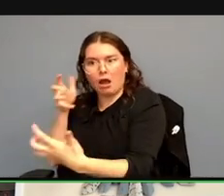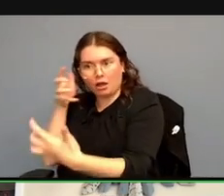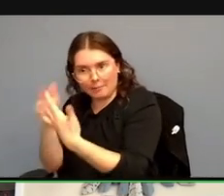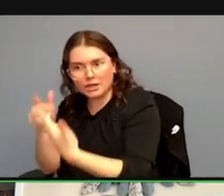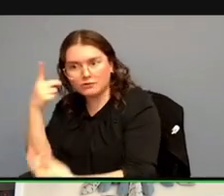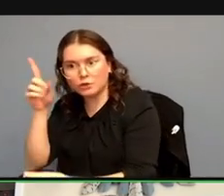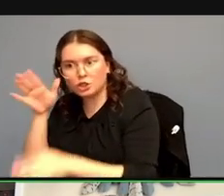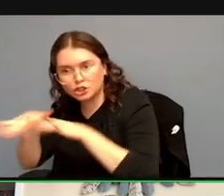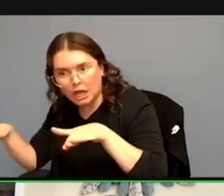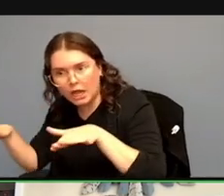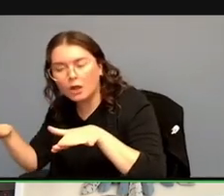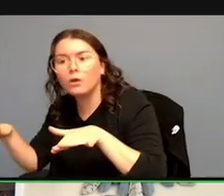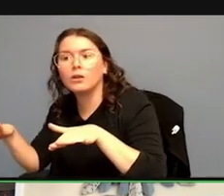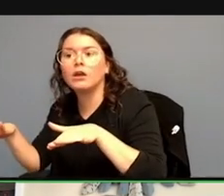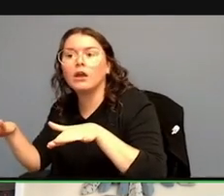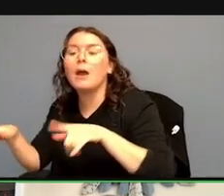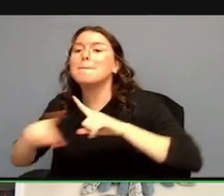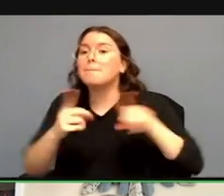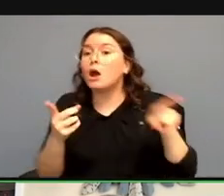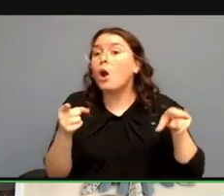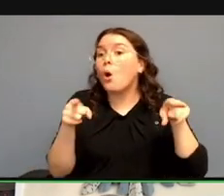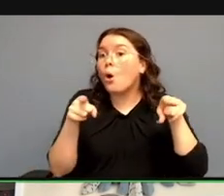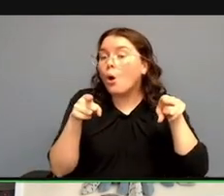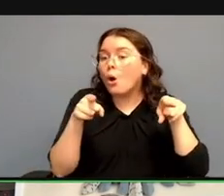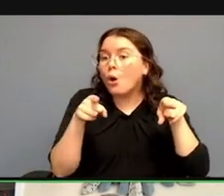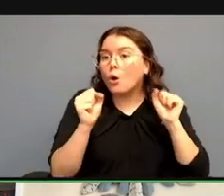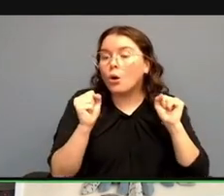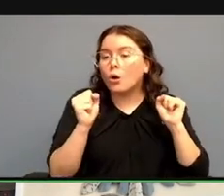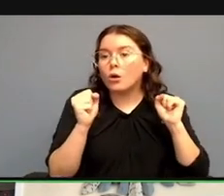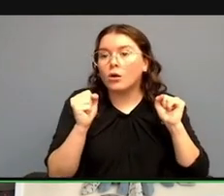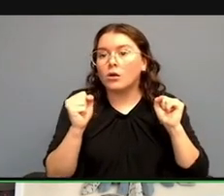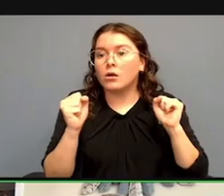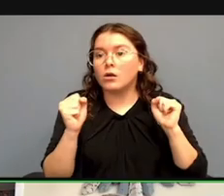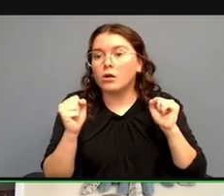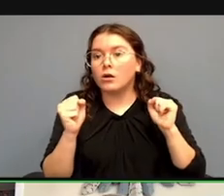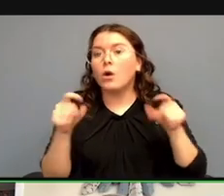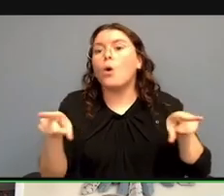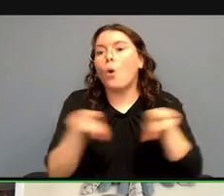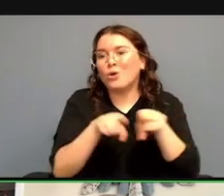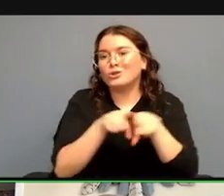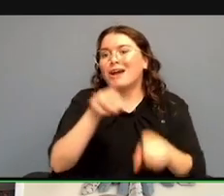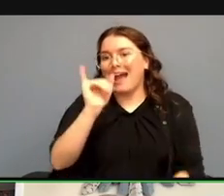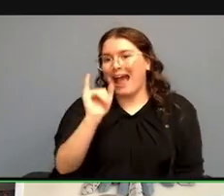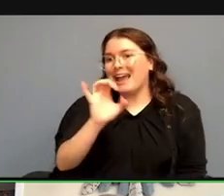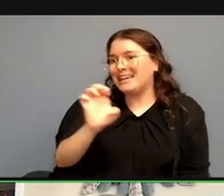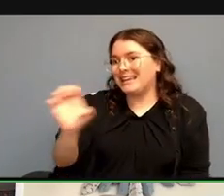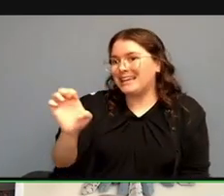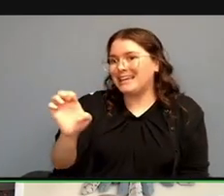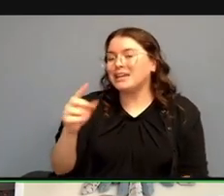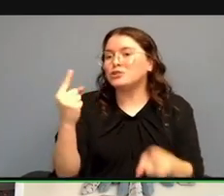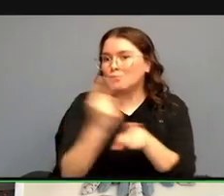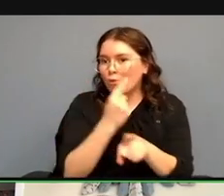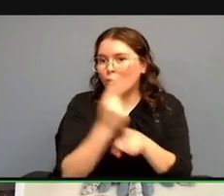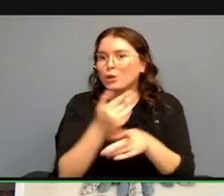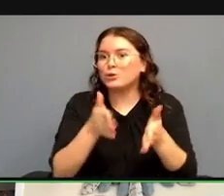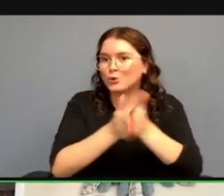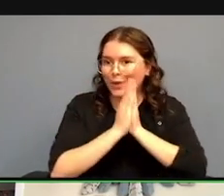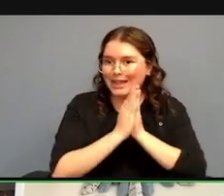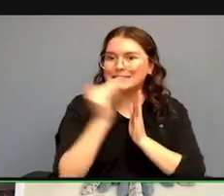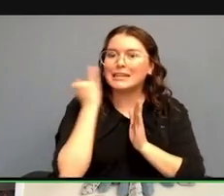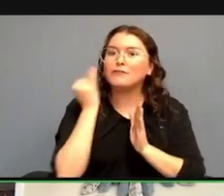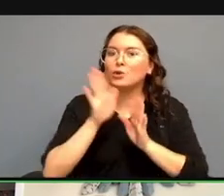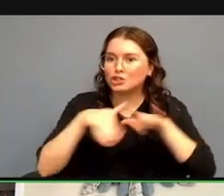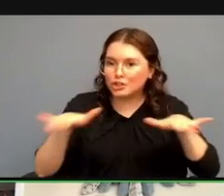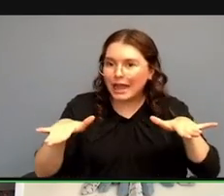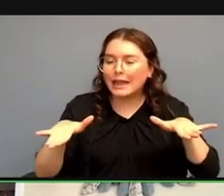child. But I would say an IEE is appropriate to request if your child